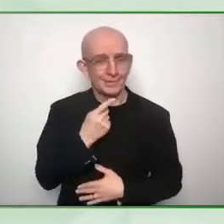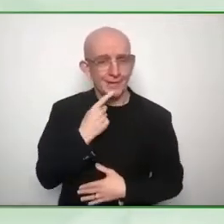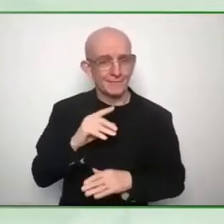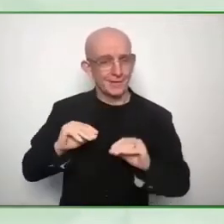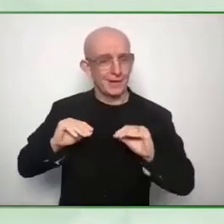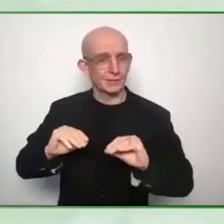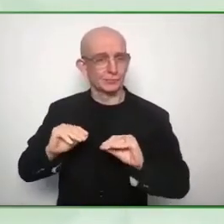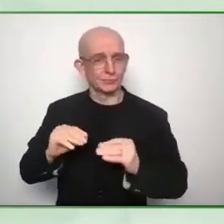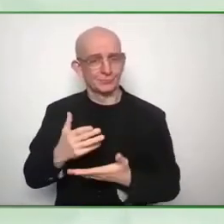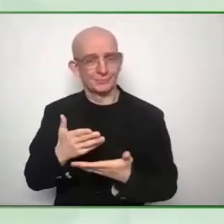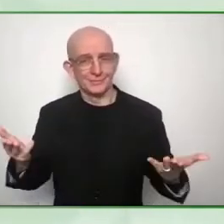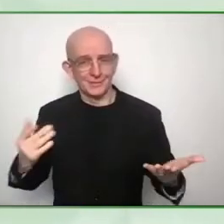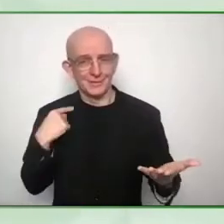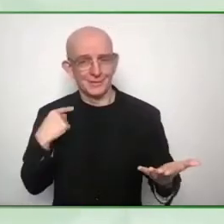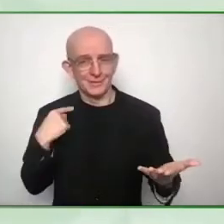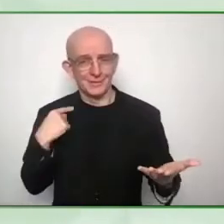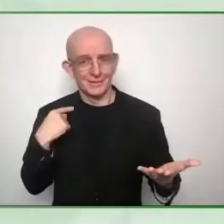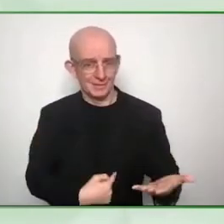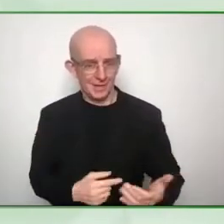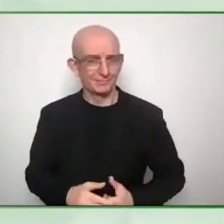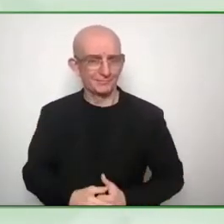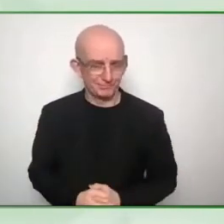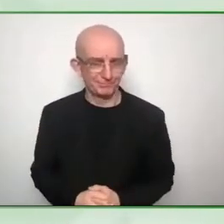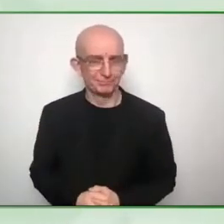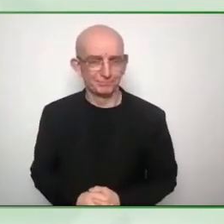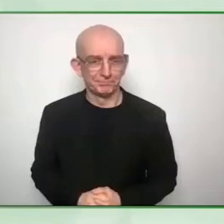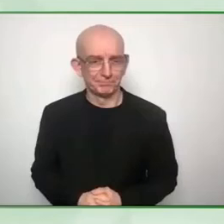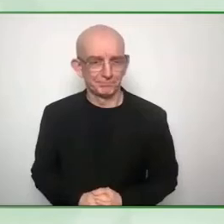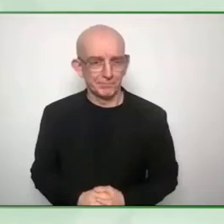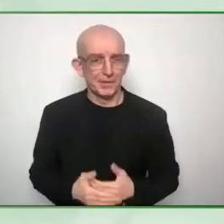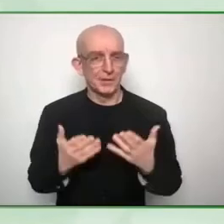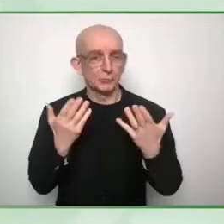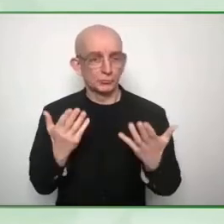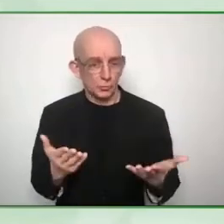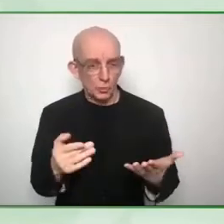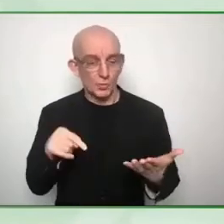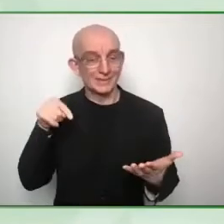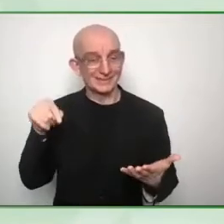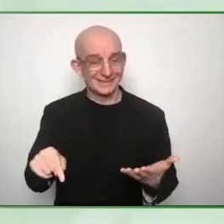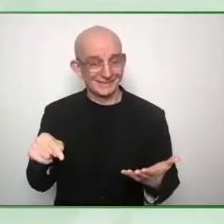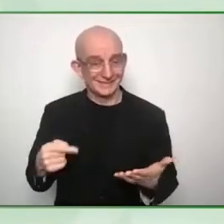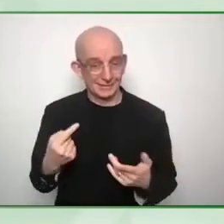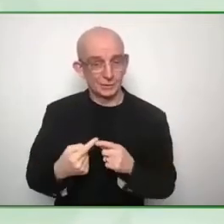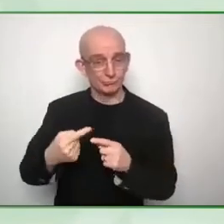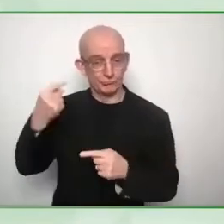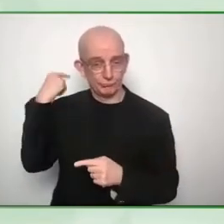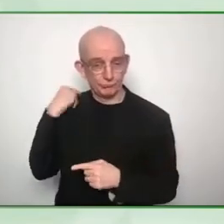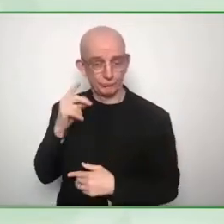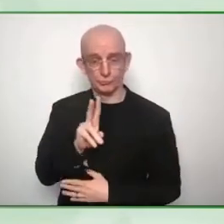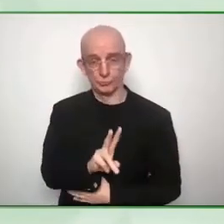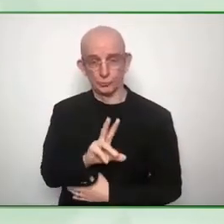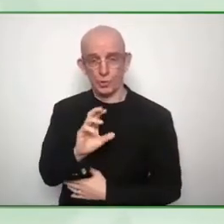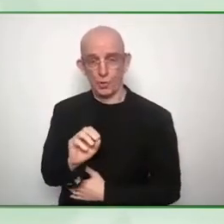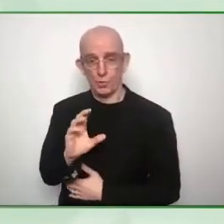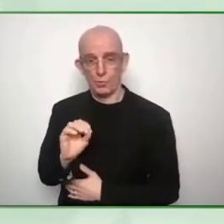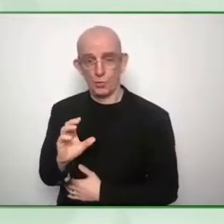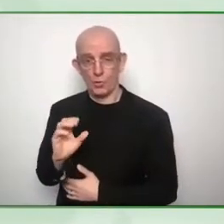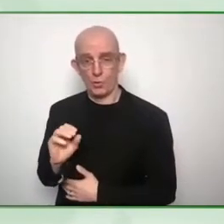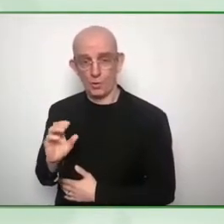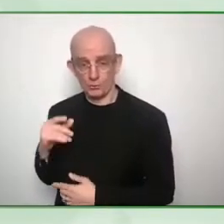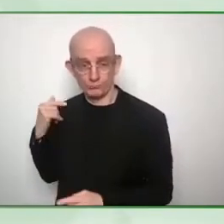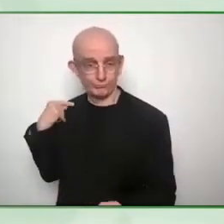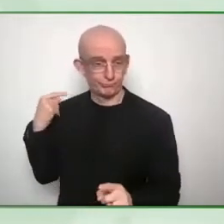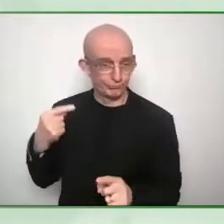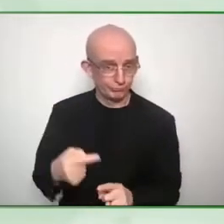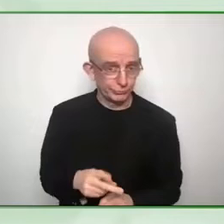China and switched from public education to higher education and love my job at St. Cloud State. And I started in the